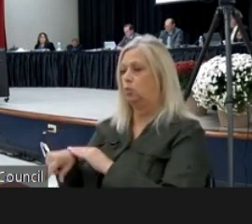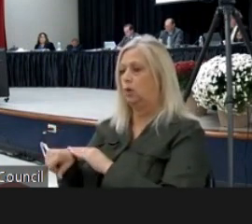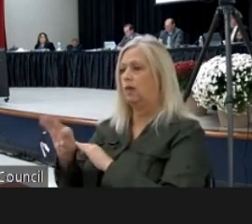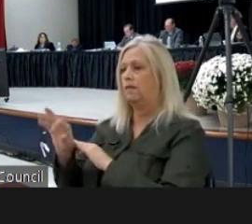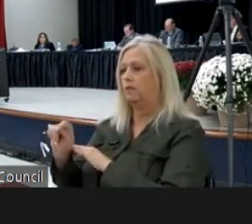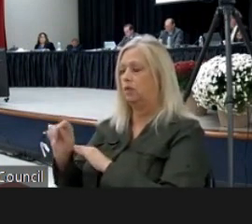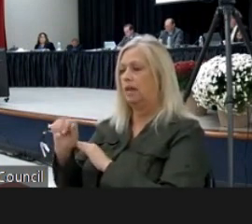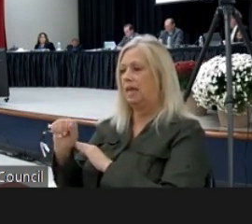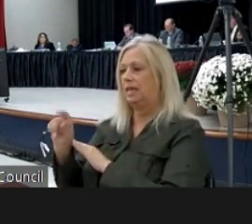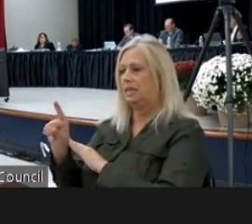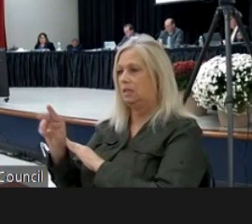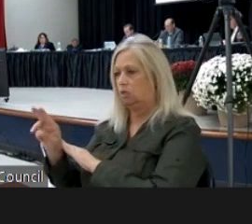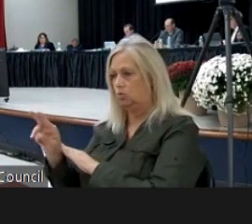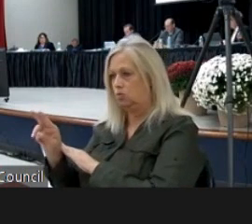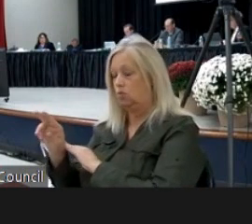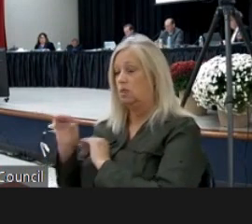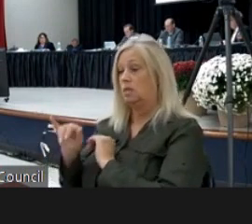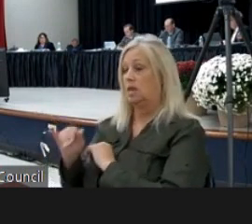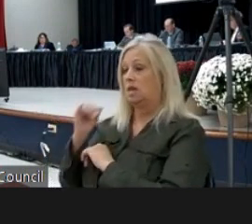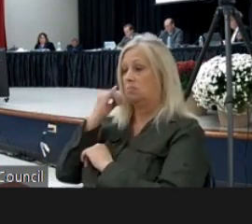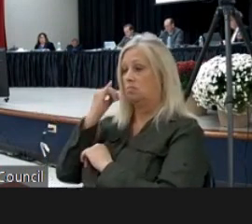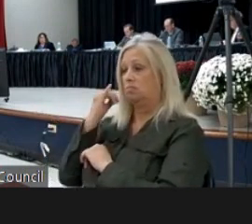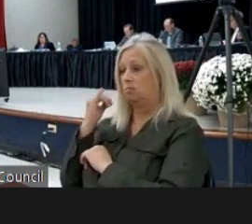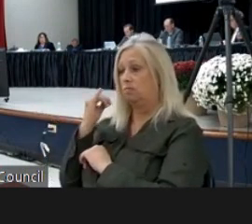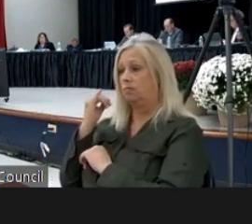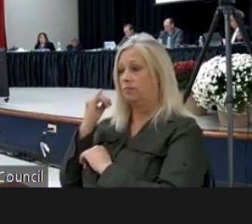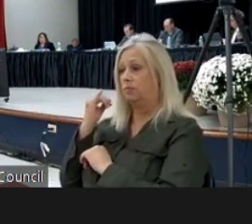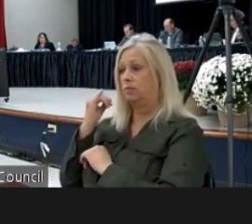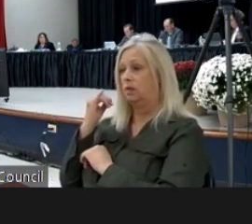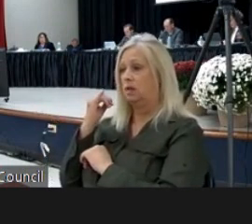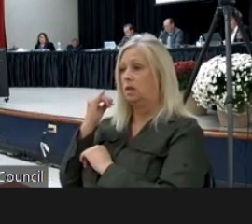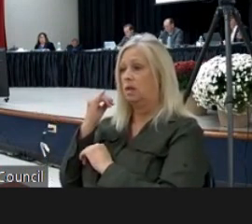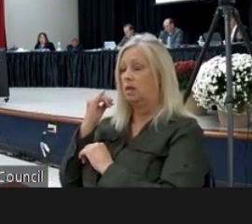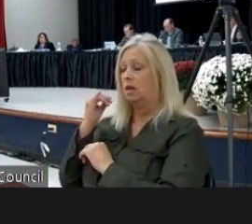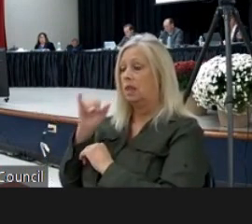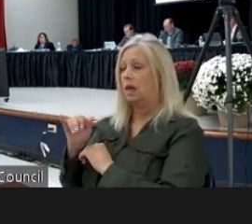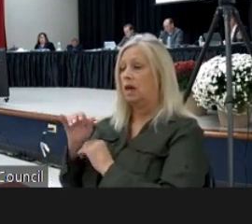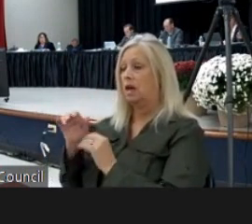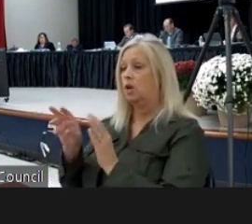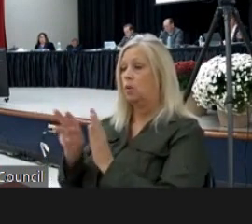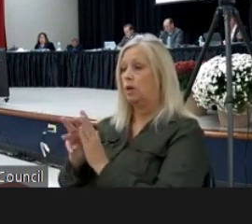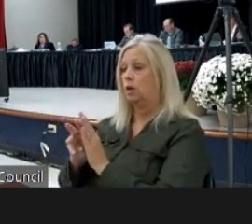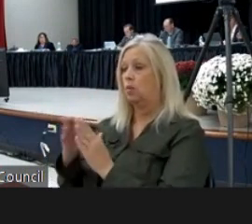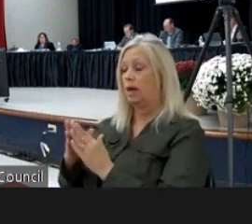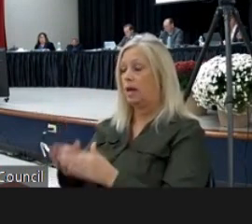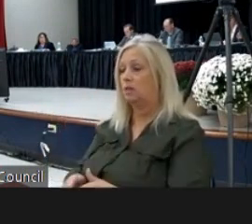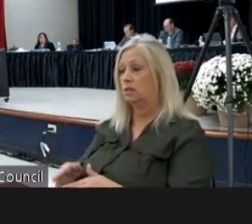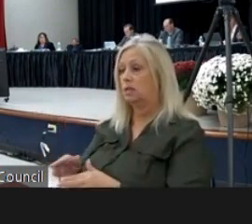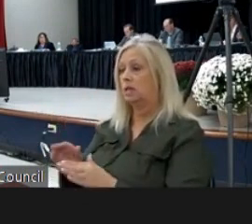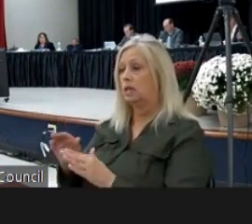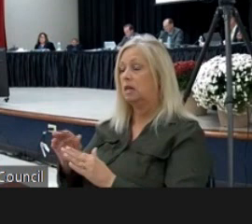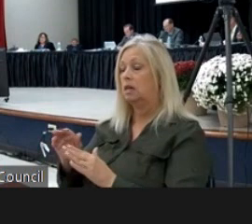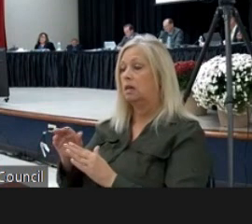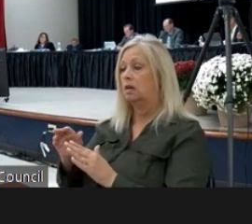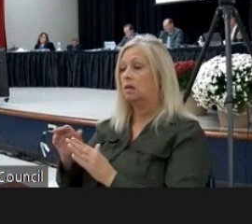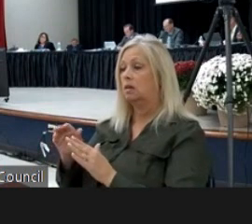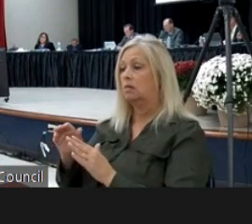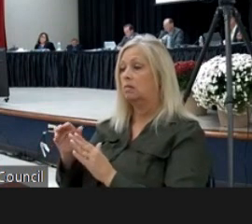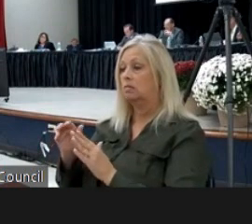ADU. And the idea there is that the Waco Housing Authority was on this in this group,